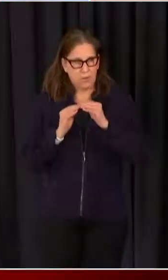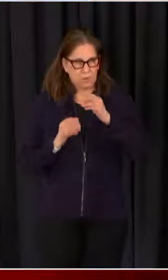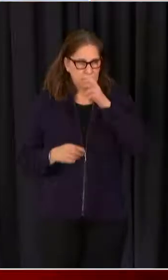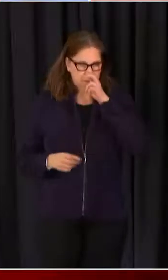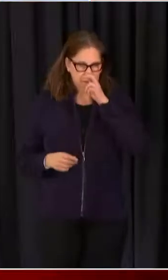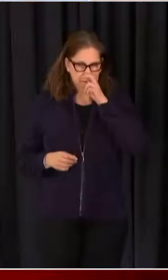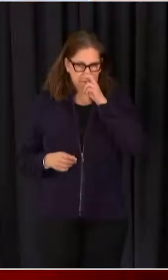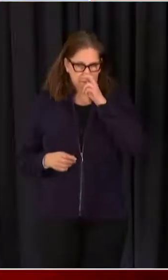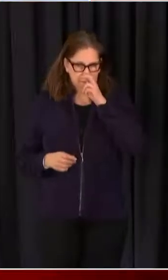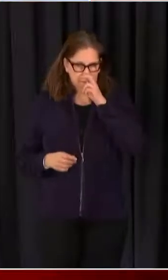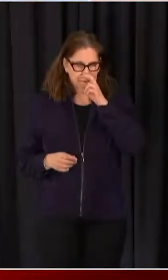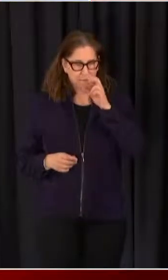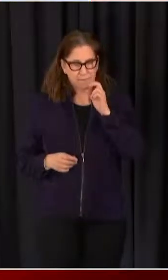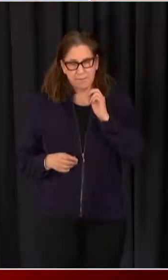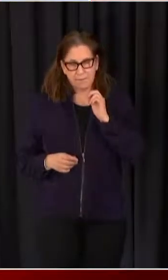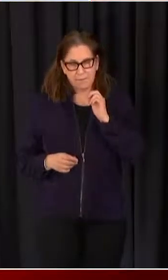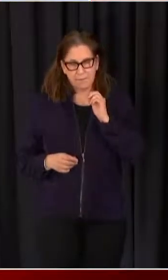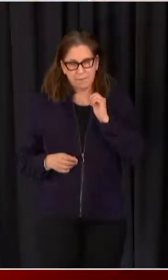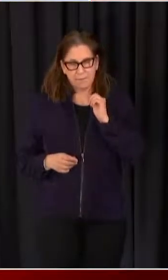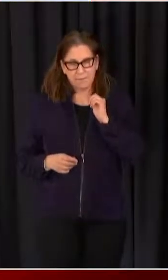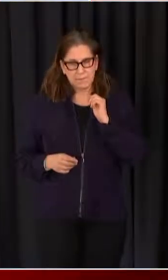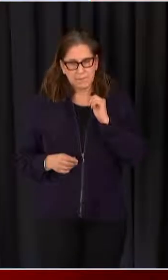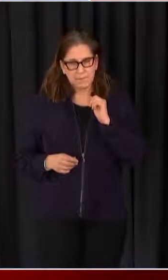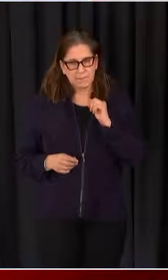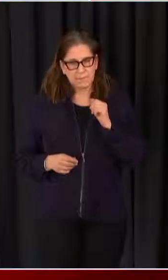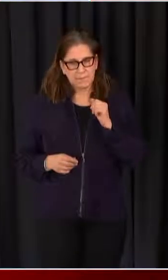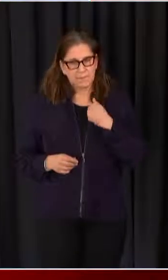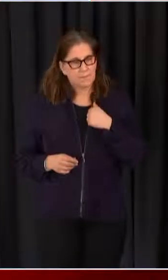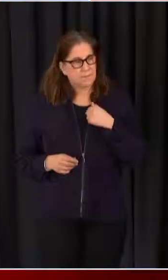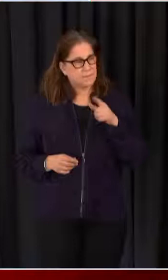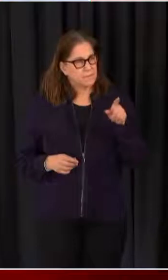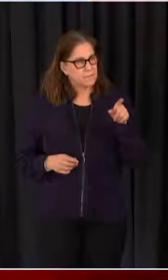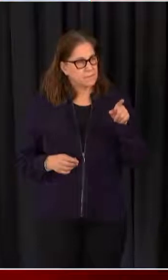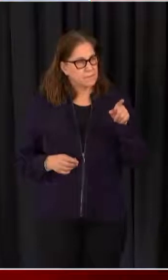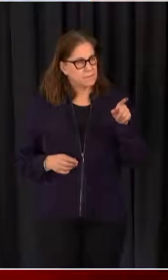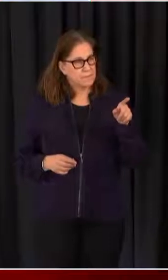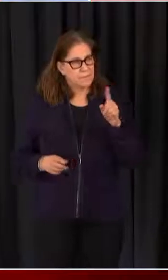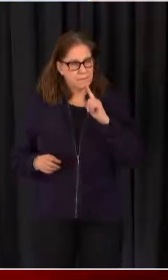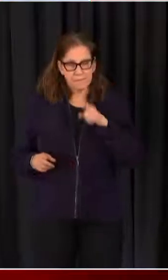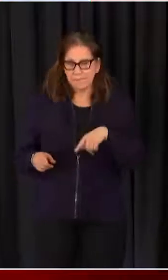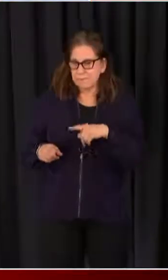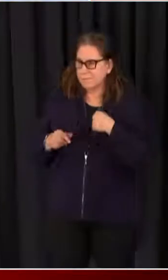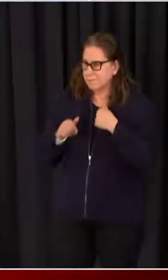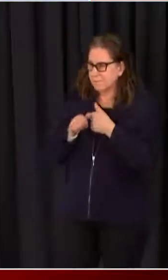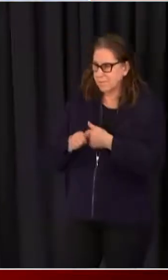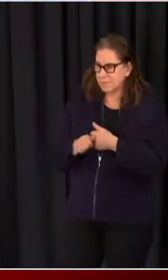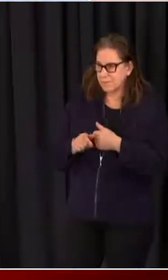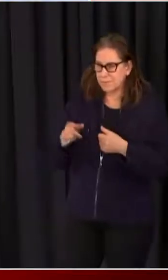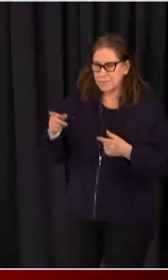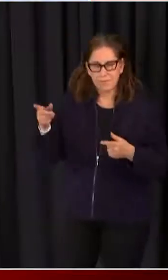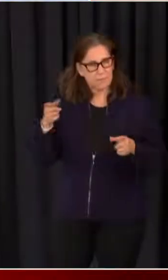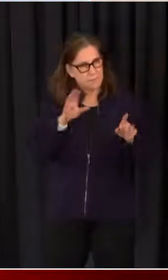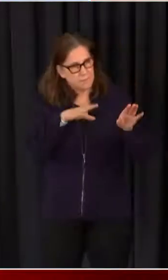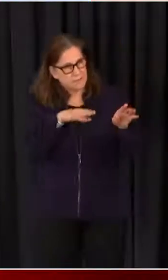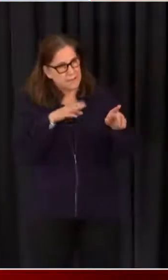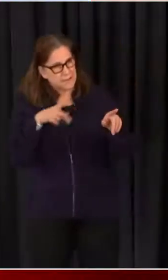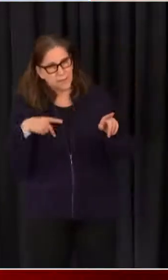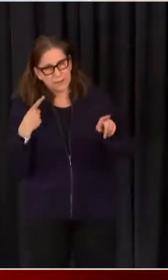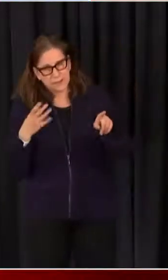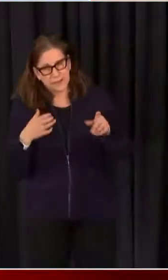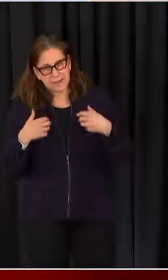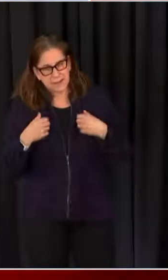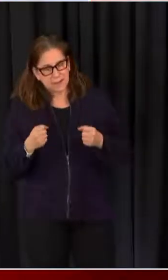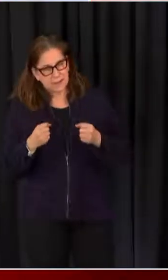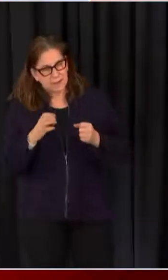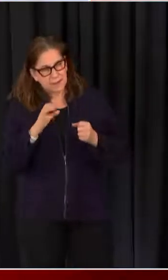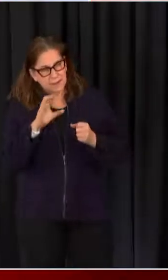is, I've talked to, DC Health said they're reviewing these guidelines. Can you talk to me specifically about what you're